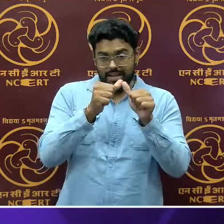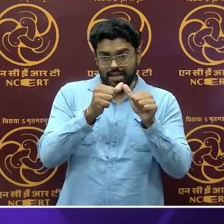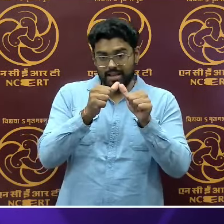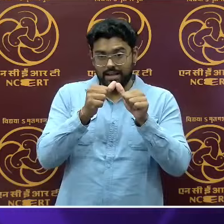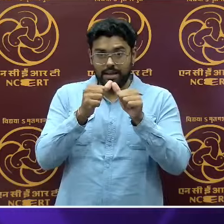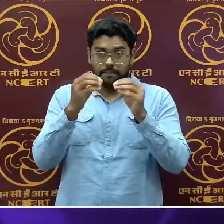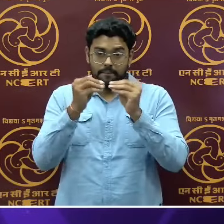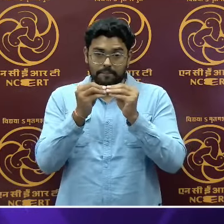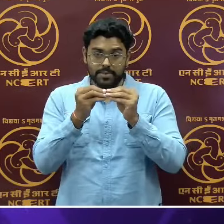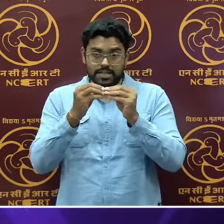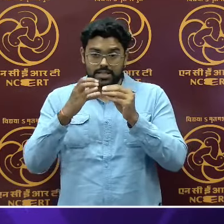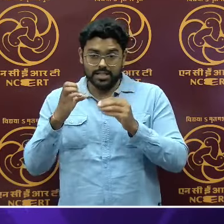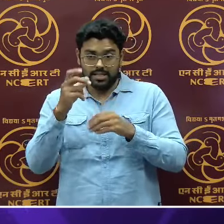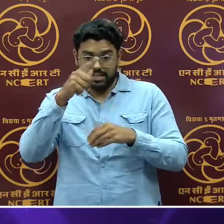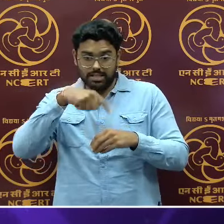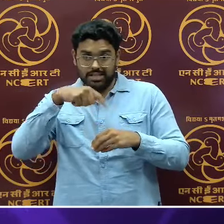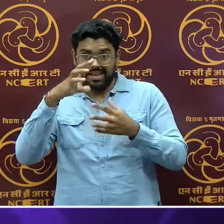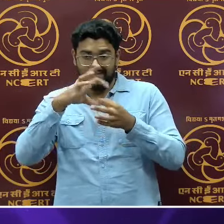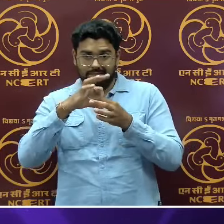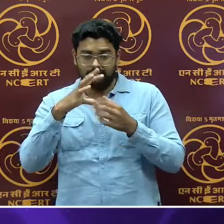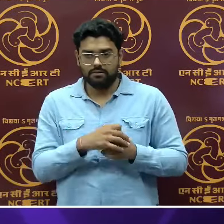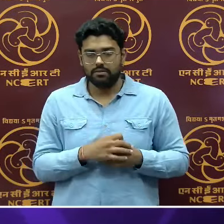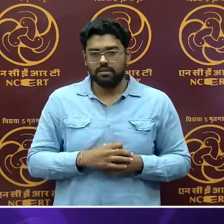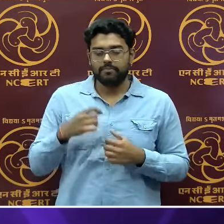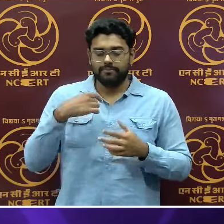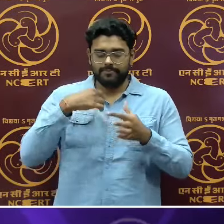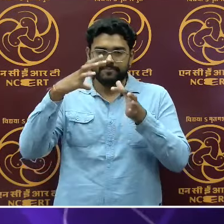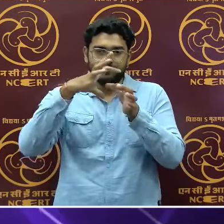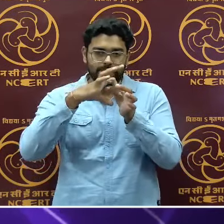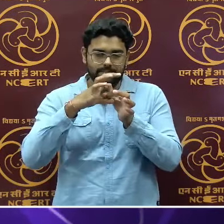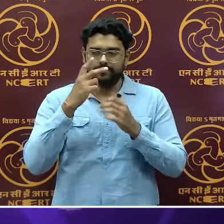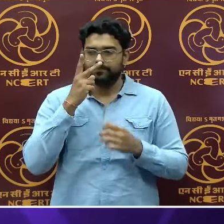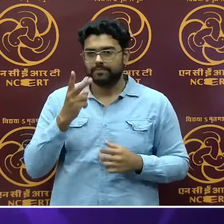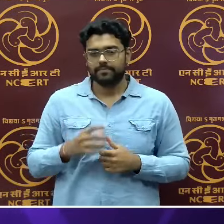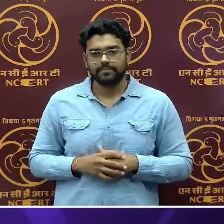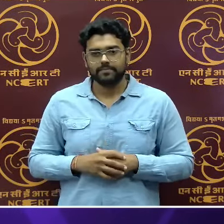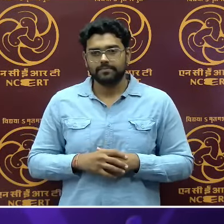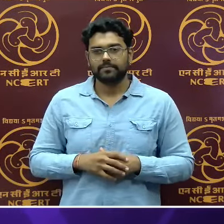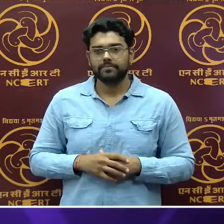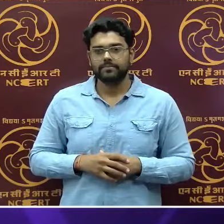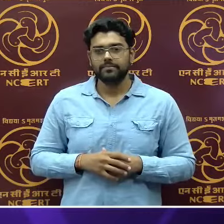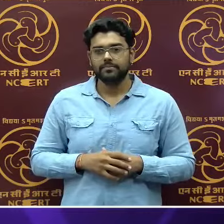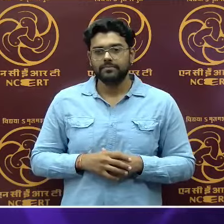on BC, right? So, let me join this.